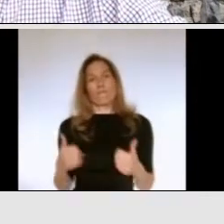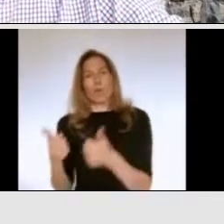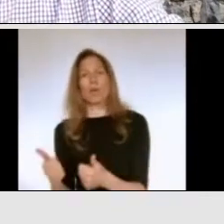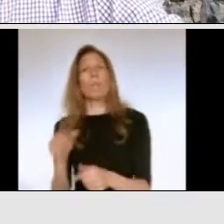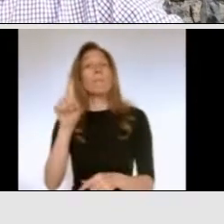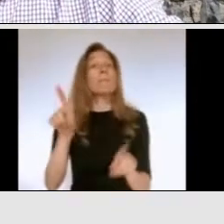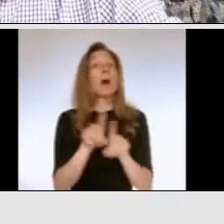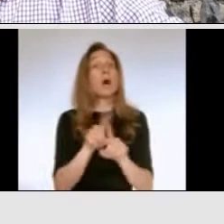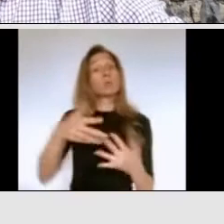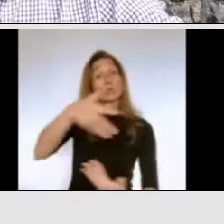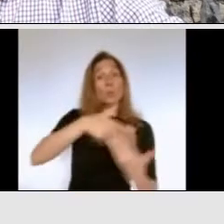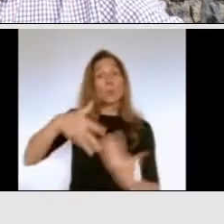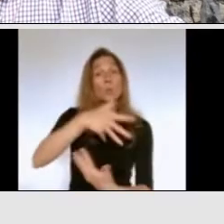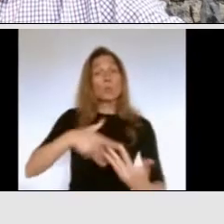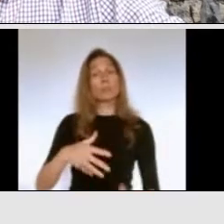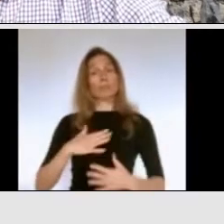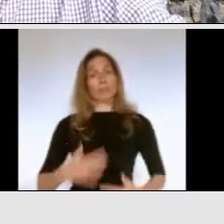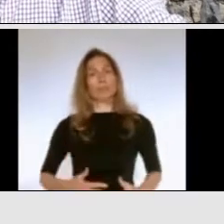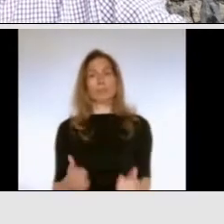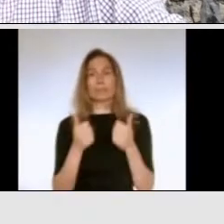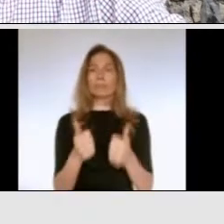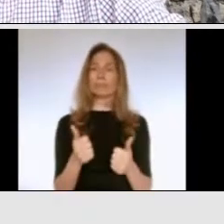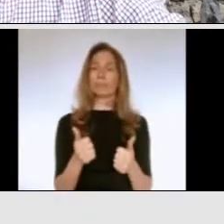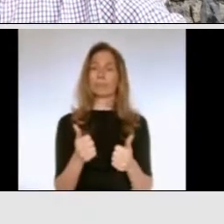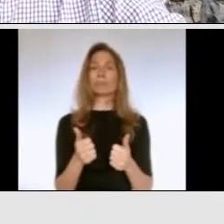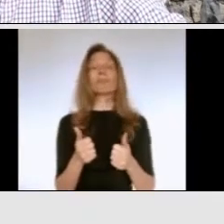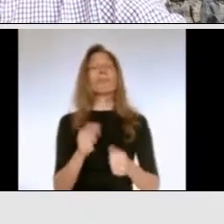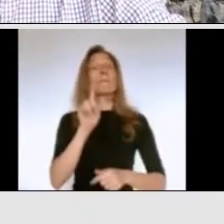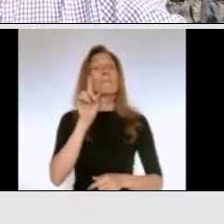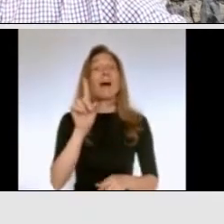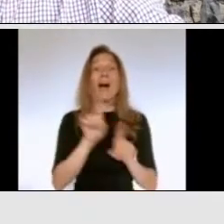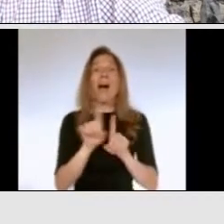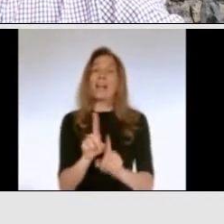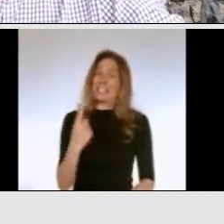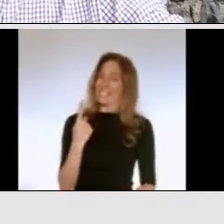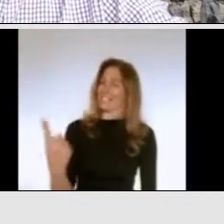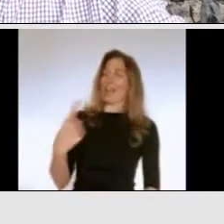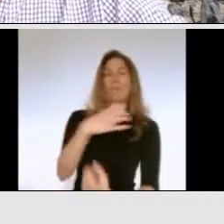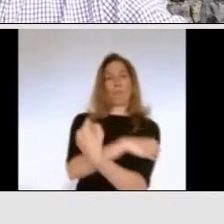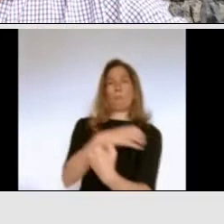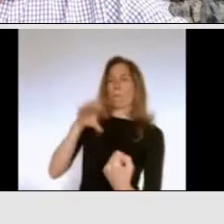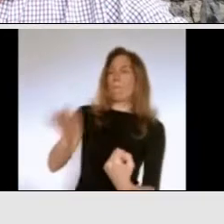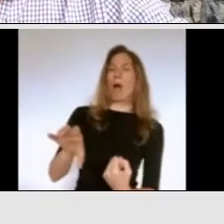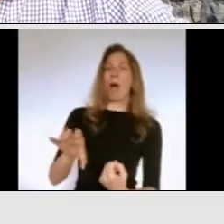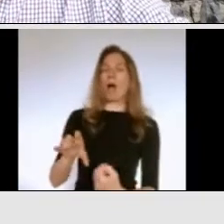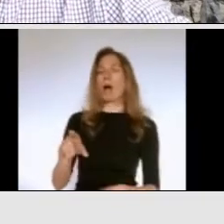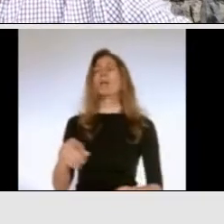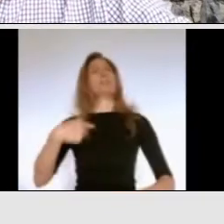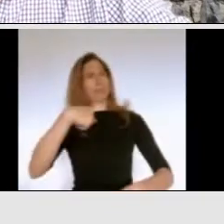social spaces and pathways, and that they are truly empowered to make decisions that relate